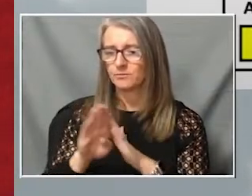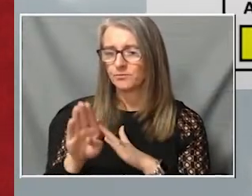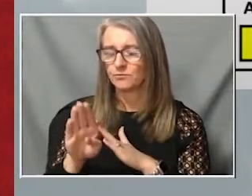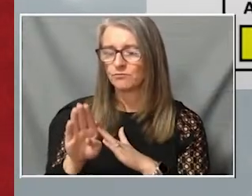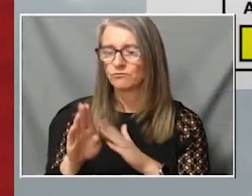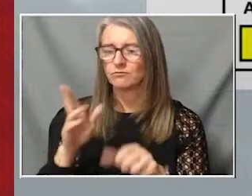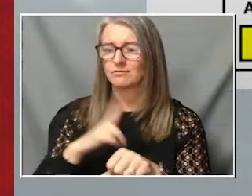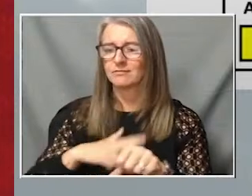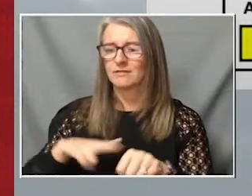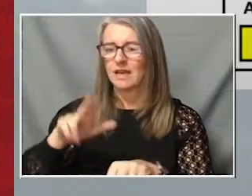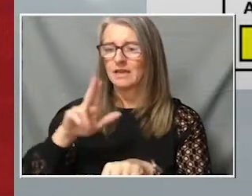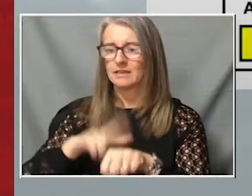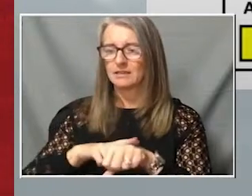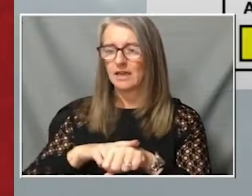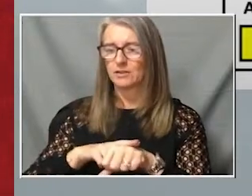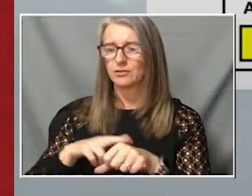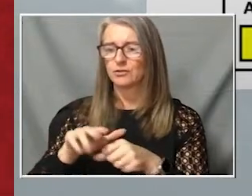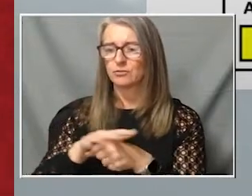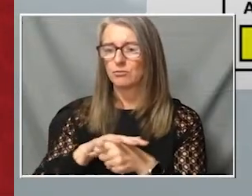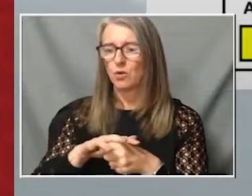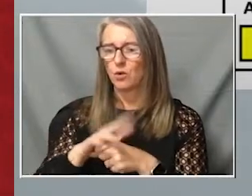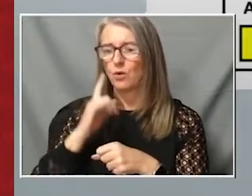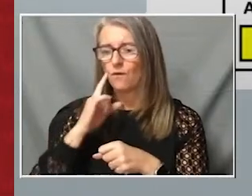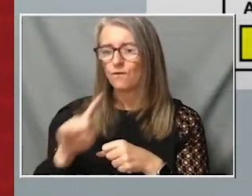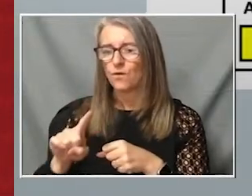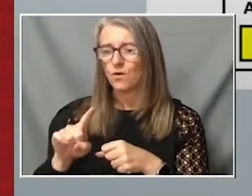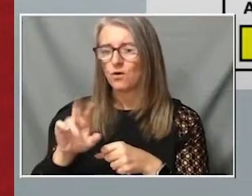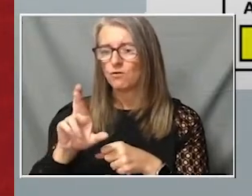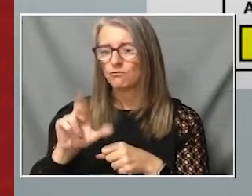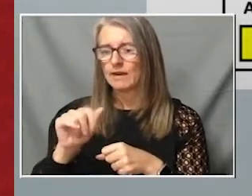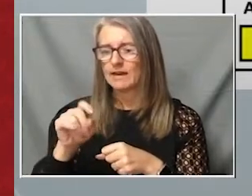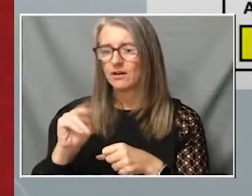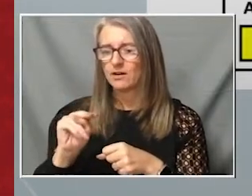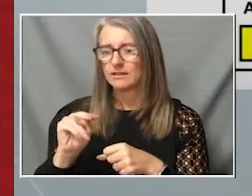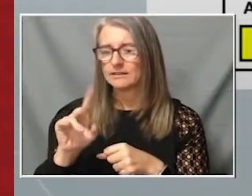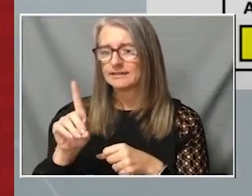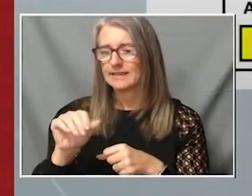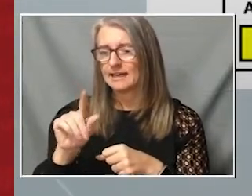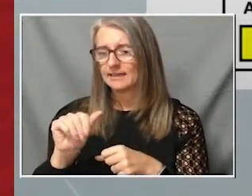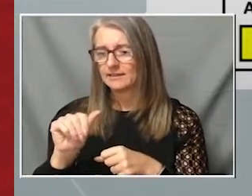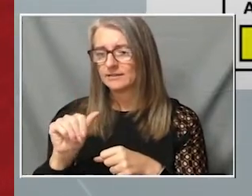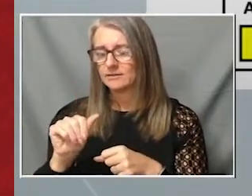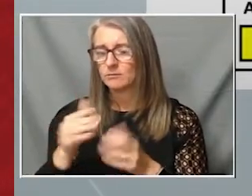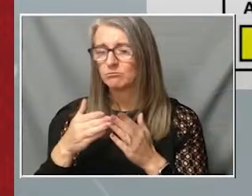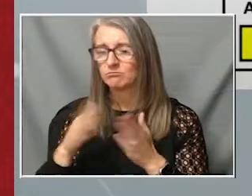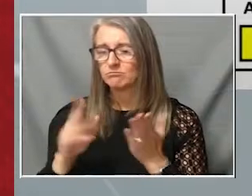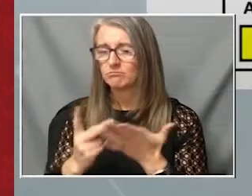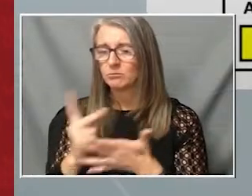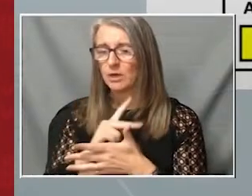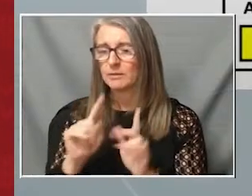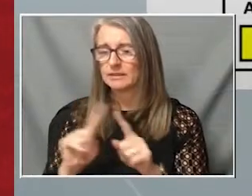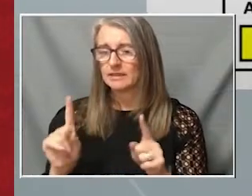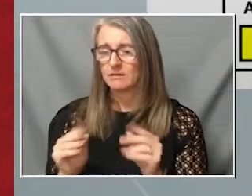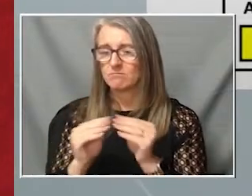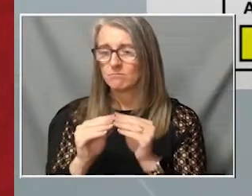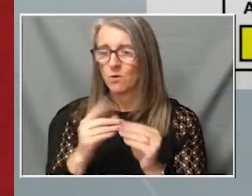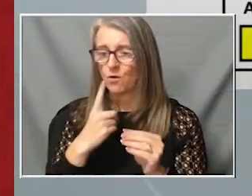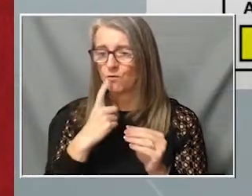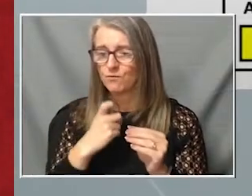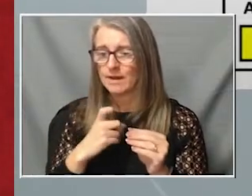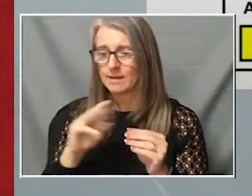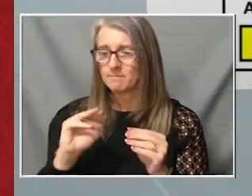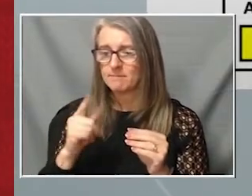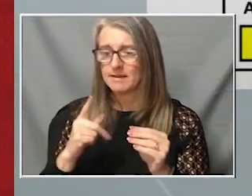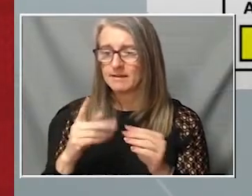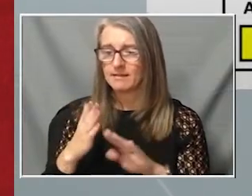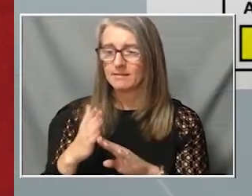a national portal for radon data. So this, the primary difference here is I've got more red on my map today than